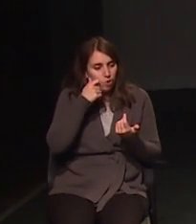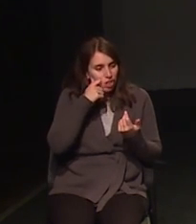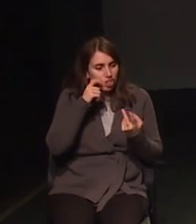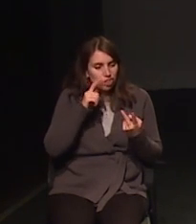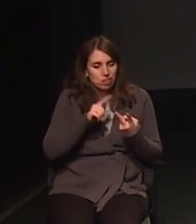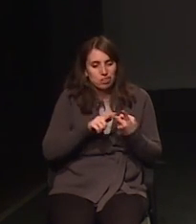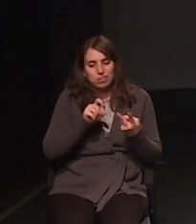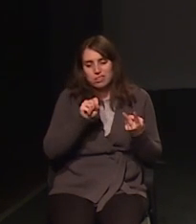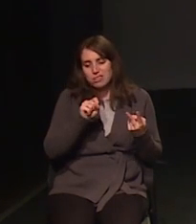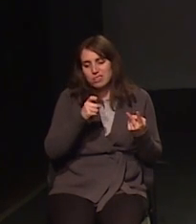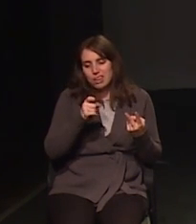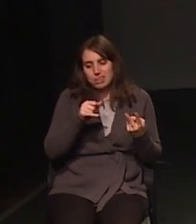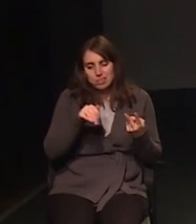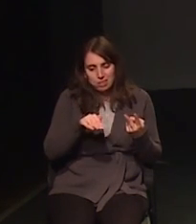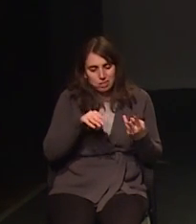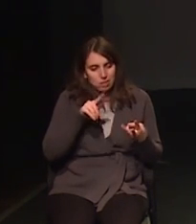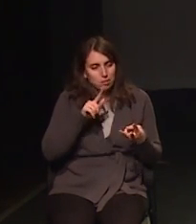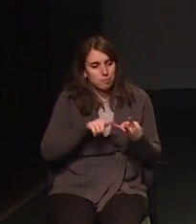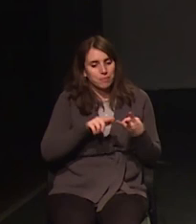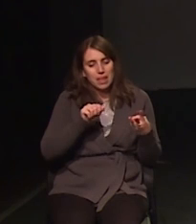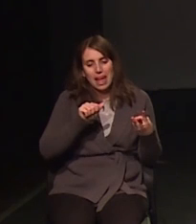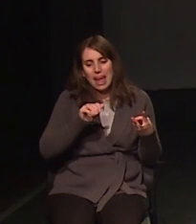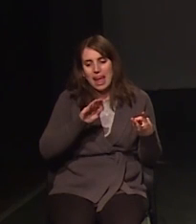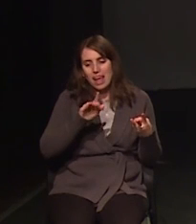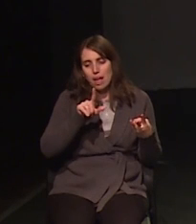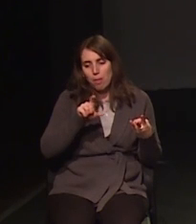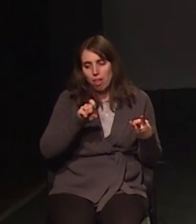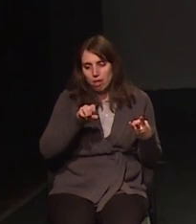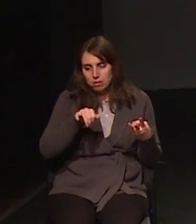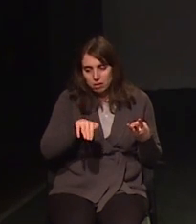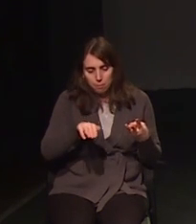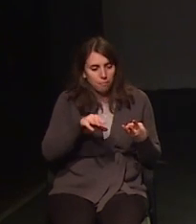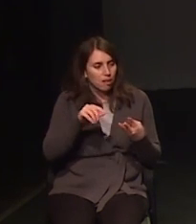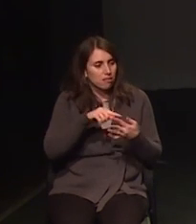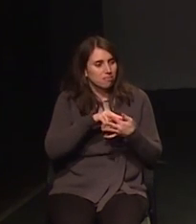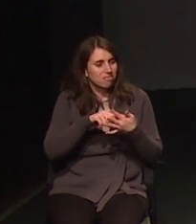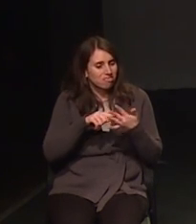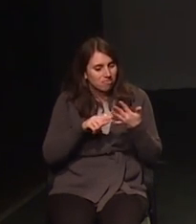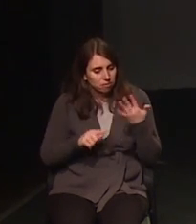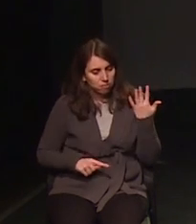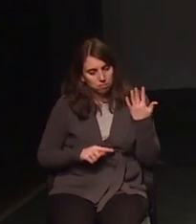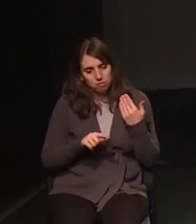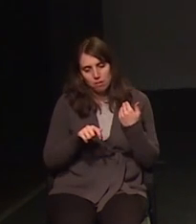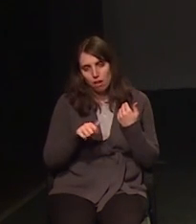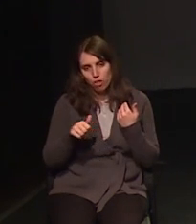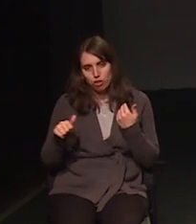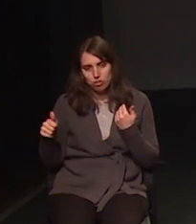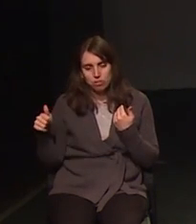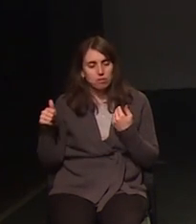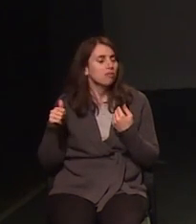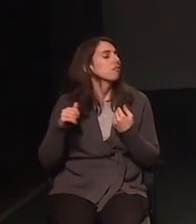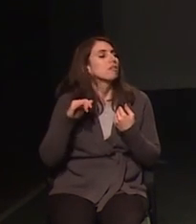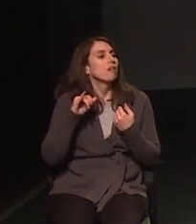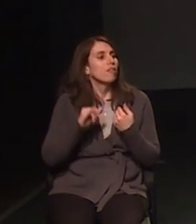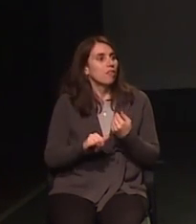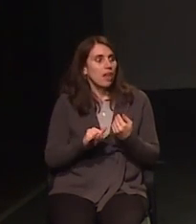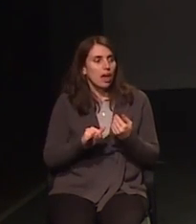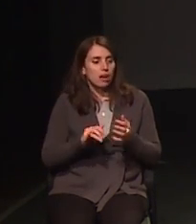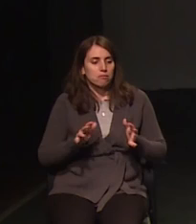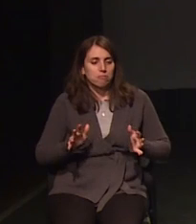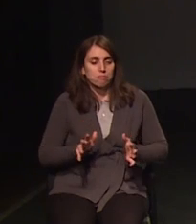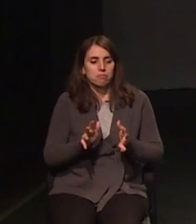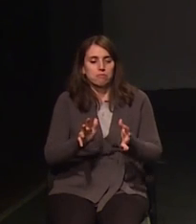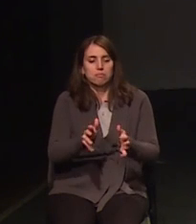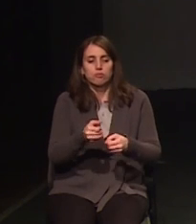ableism, among a group of others. And all of these are powerful drivers of unequal outcomes for